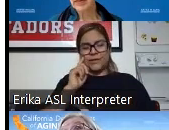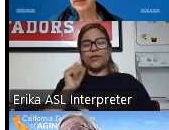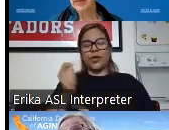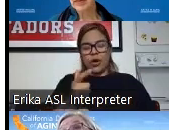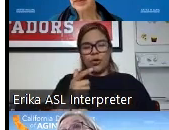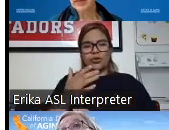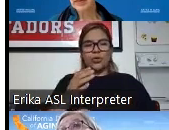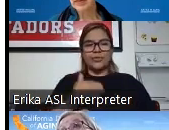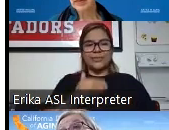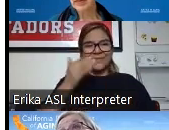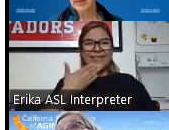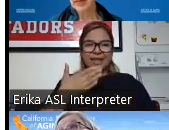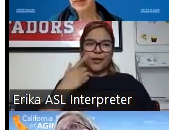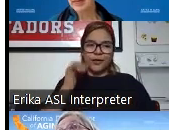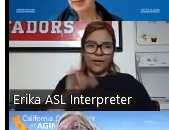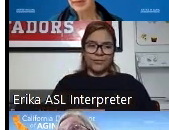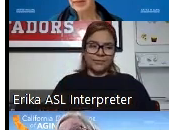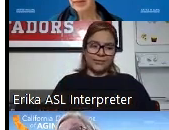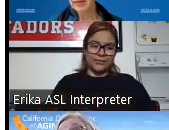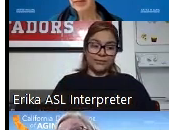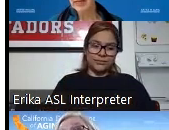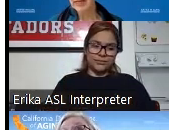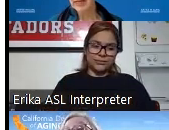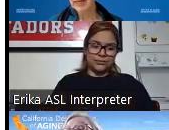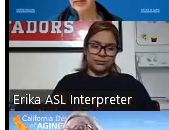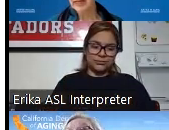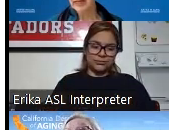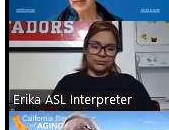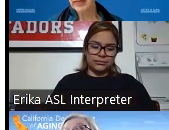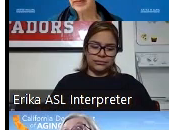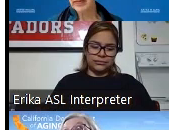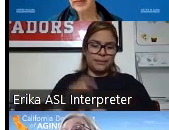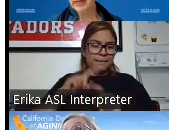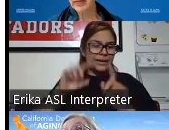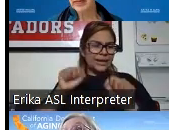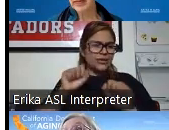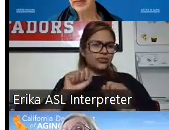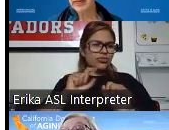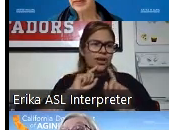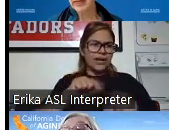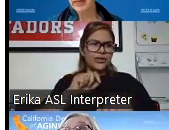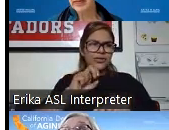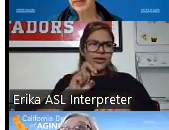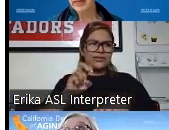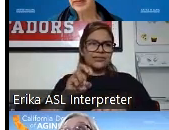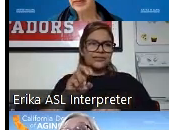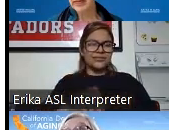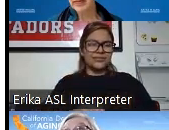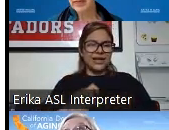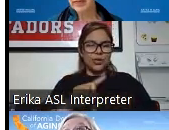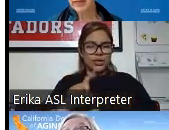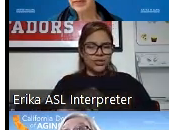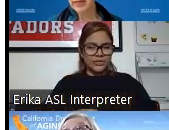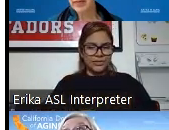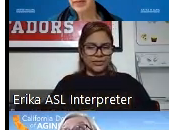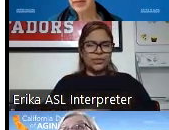Cindy's next. So thank you so much. Can you answer the question about the transportation? We've noticed you've left that question